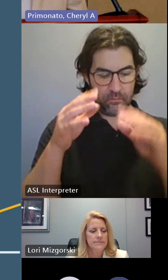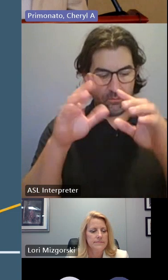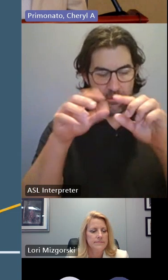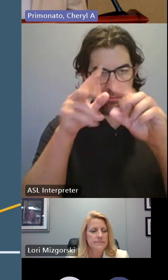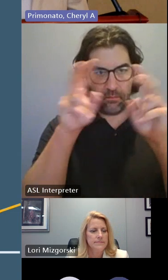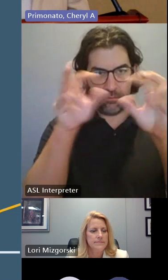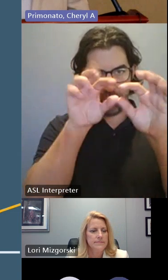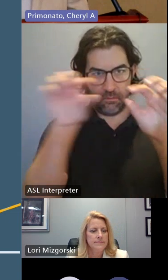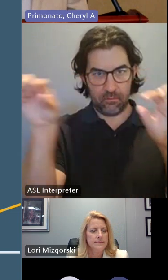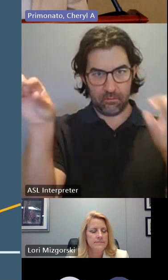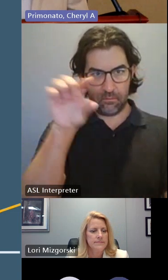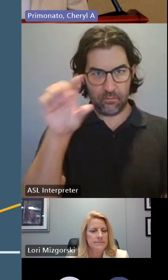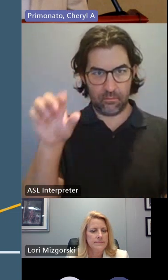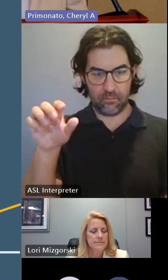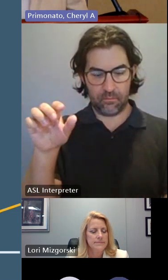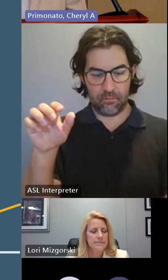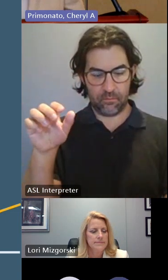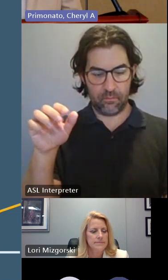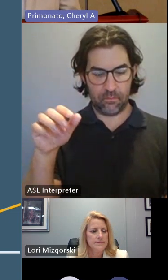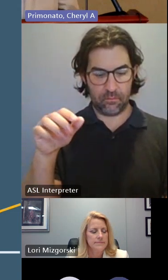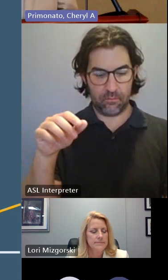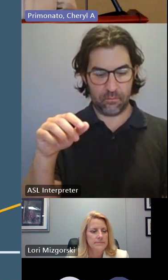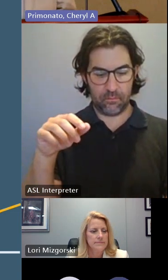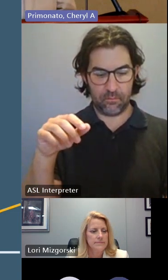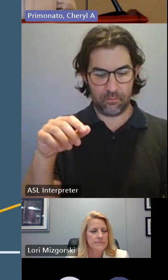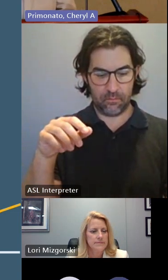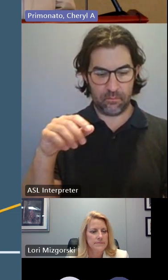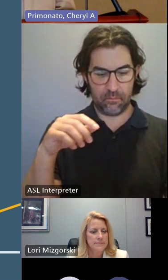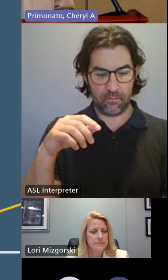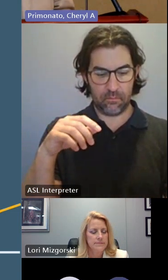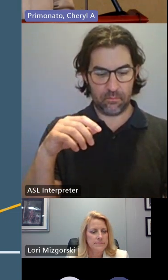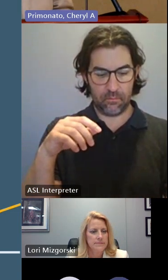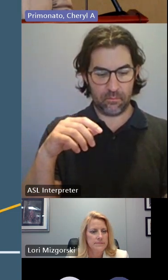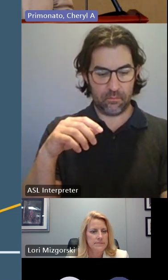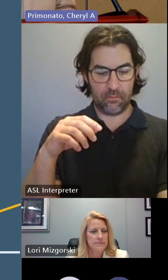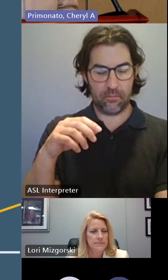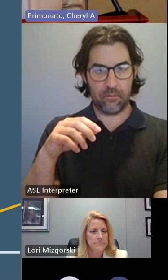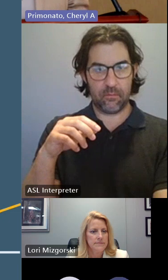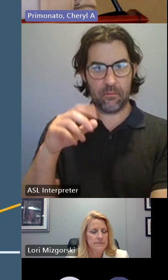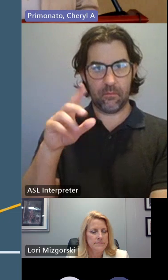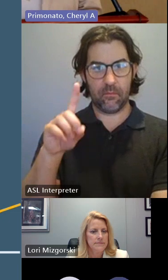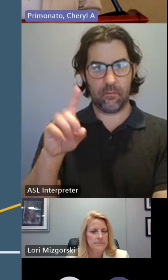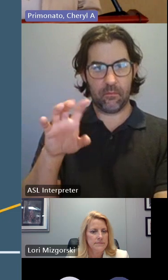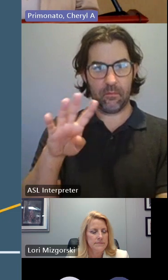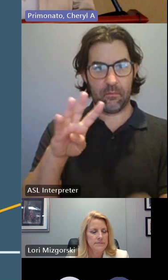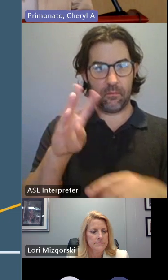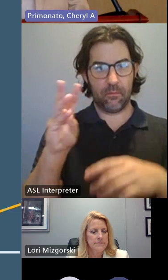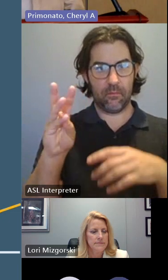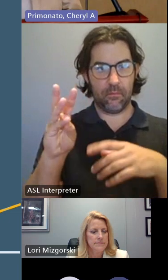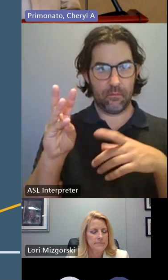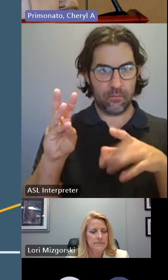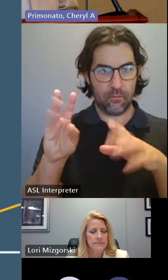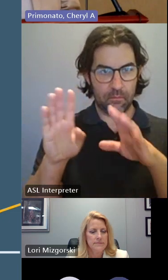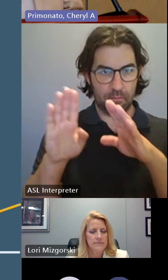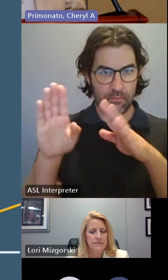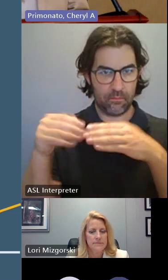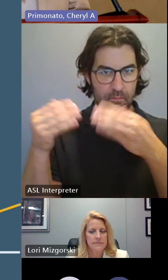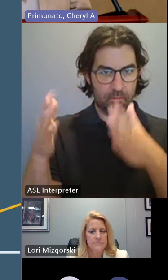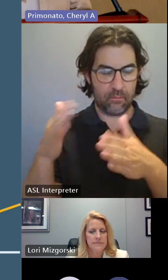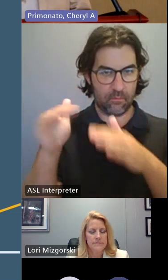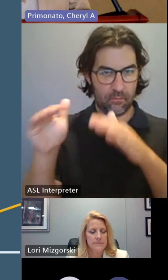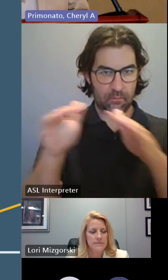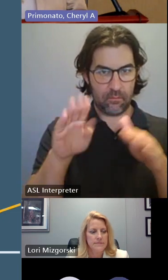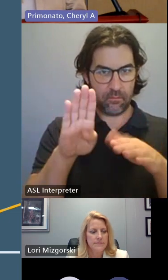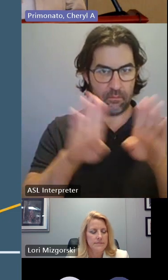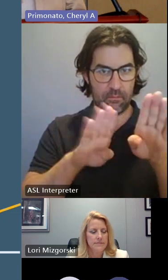B24-05478 was publicly advertised and e-business documents were distributed. 146 suppliers were notified of the bid opportunity.